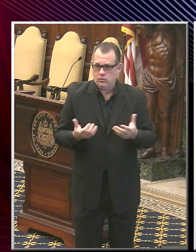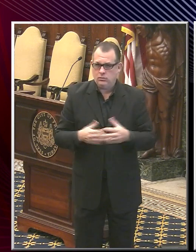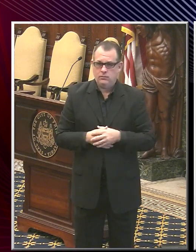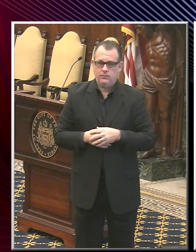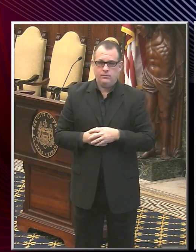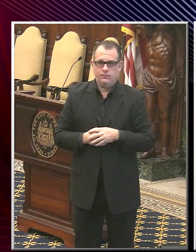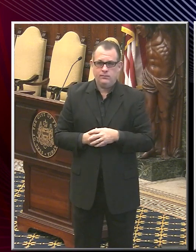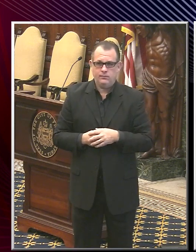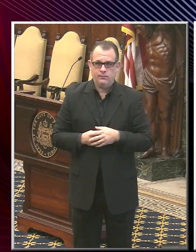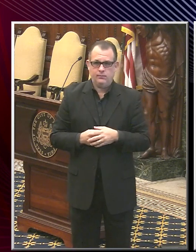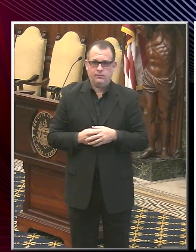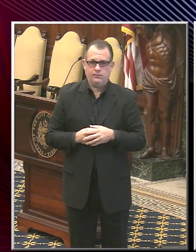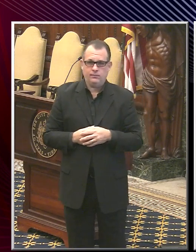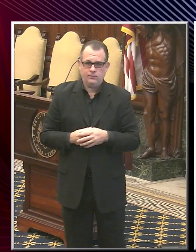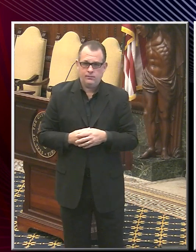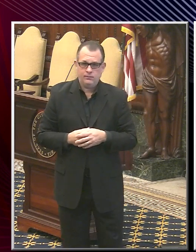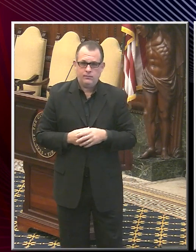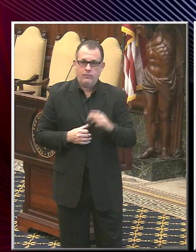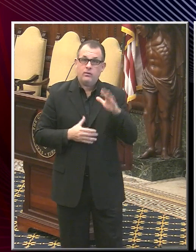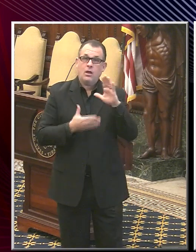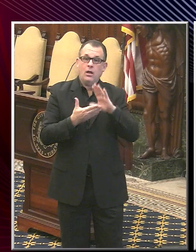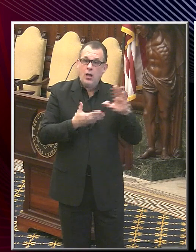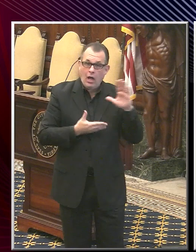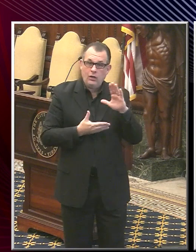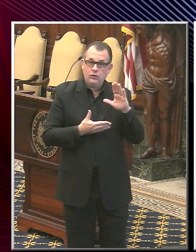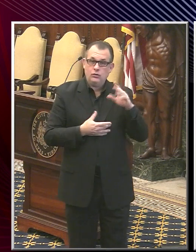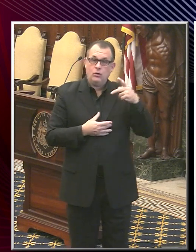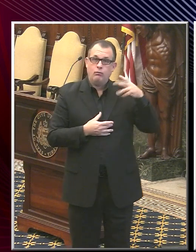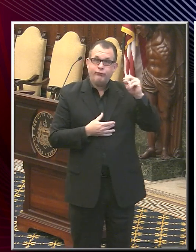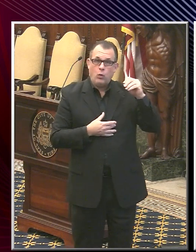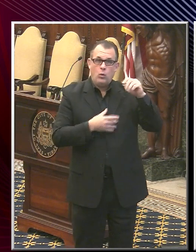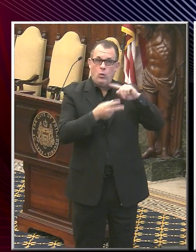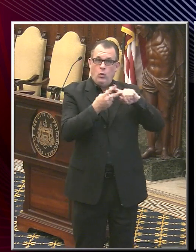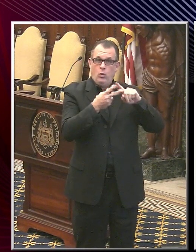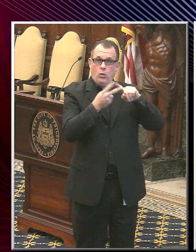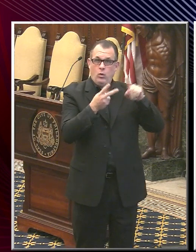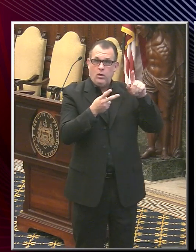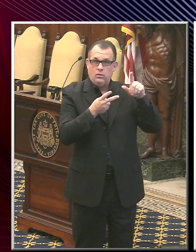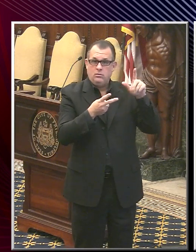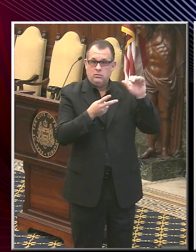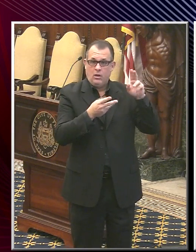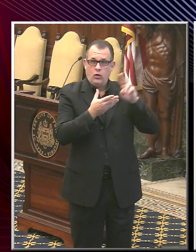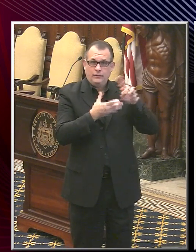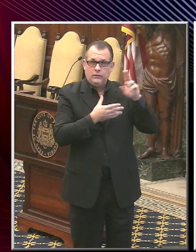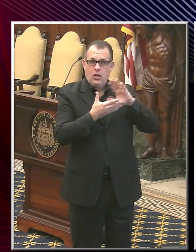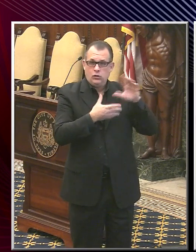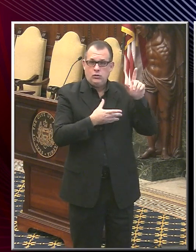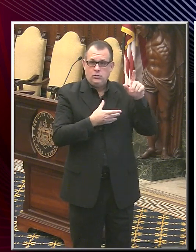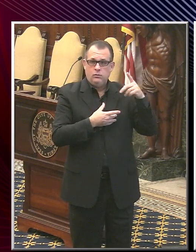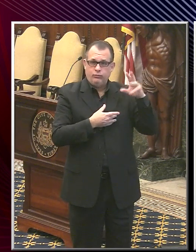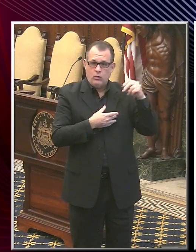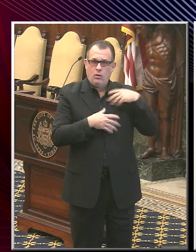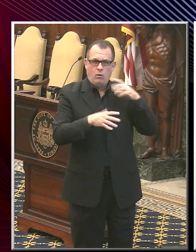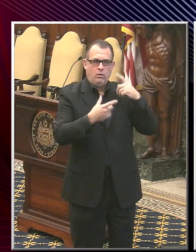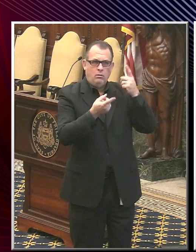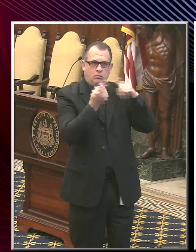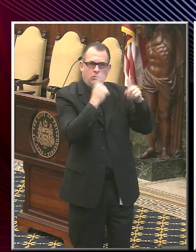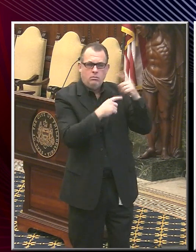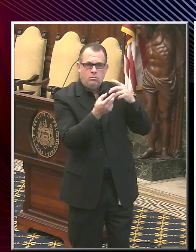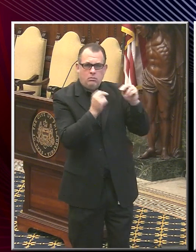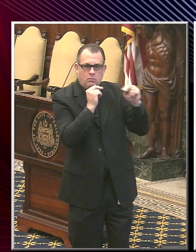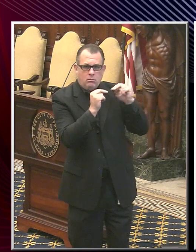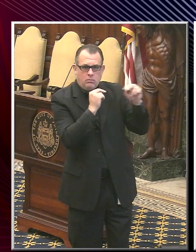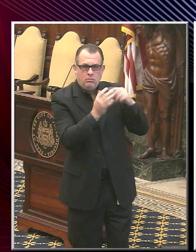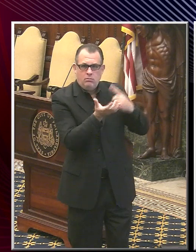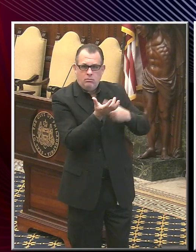So the college and professional sports teams, we have negotiated and we'll be discussing safety